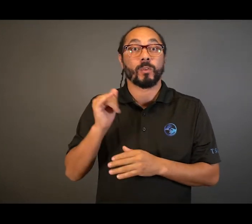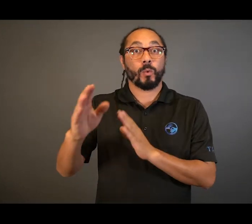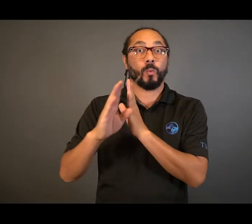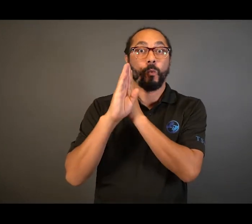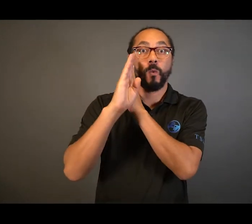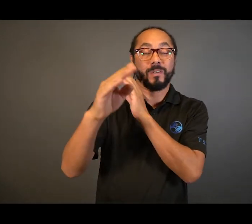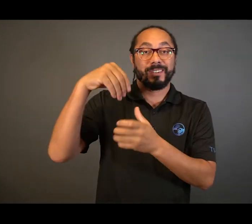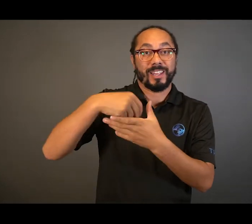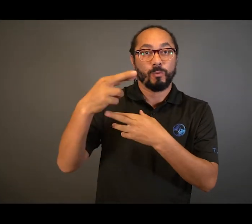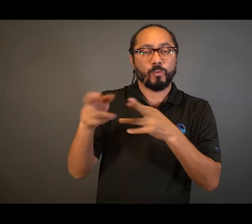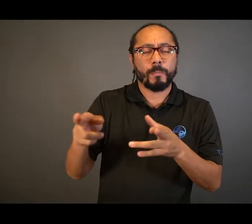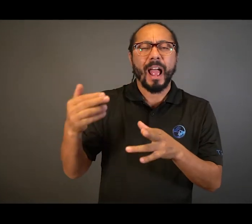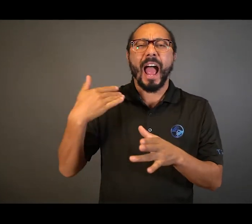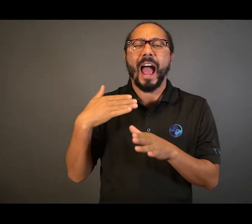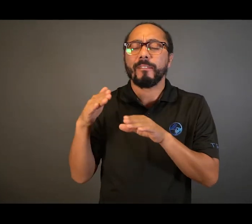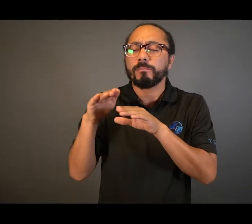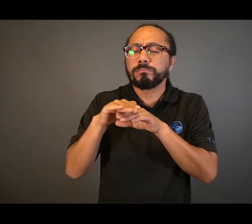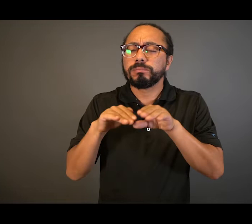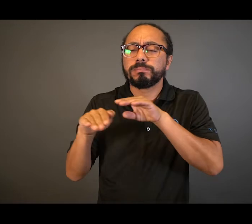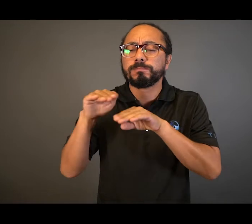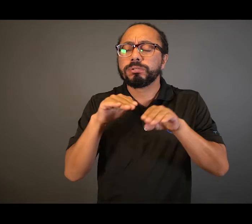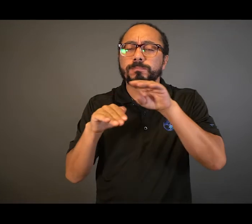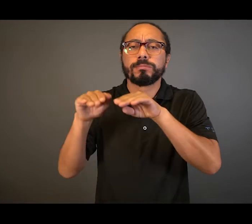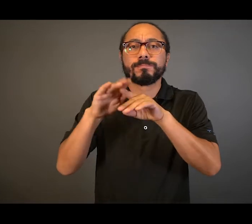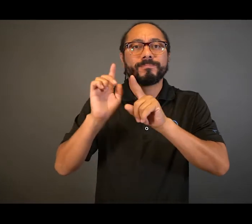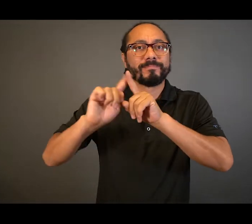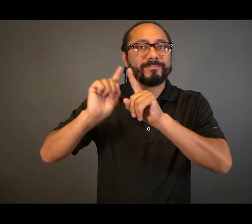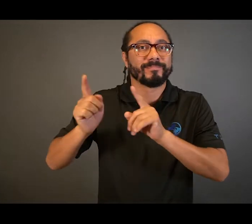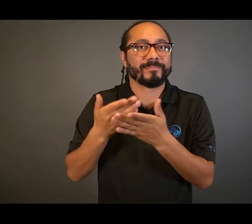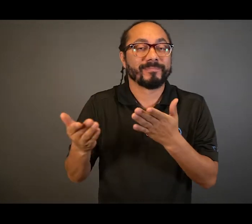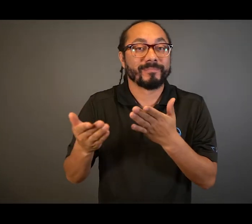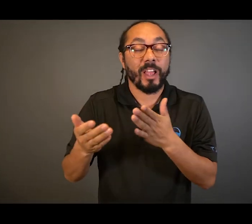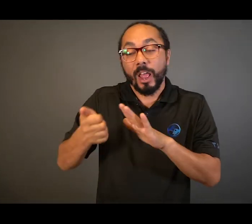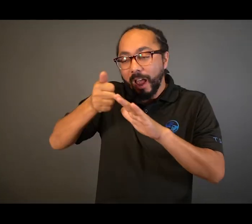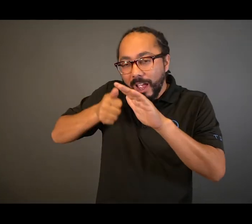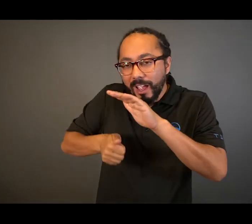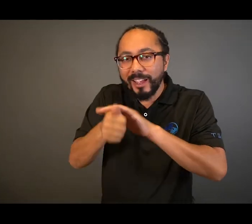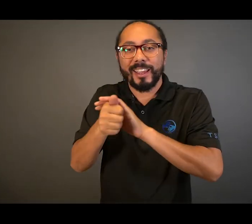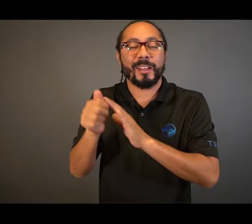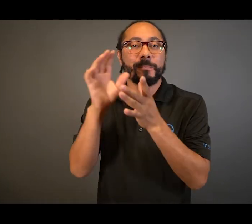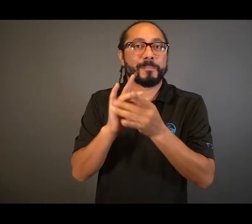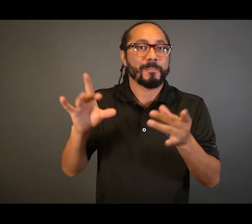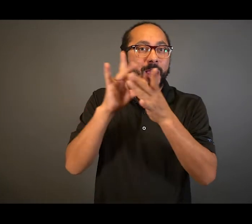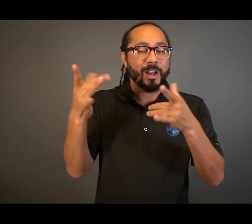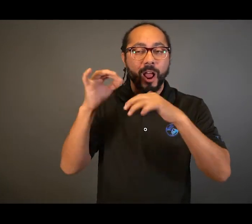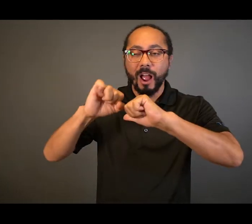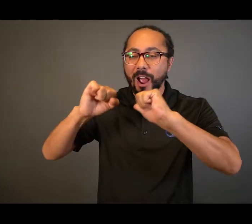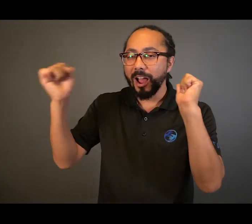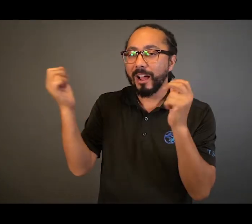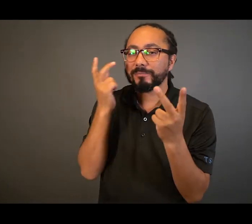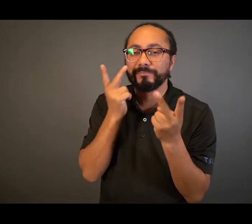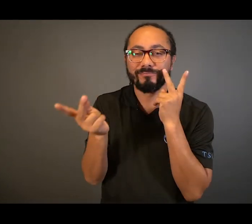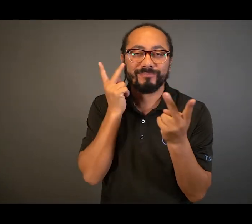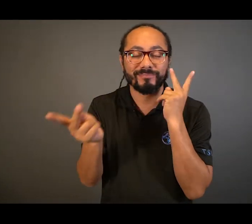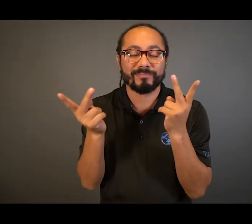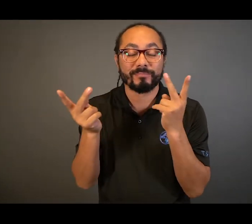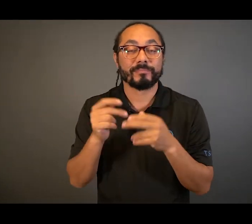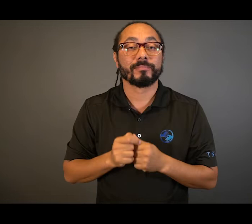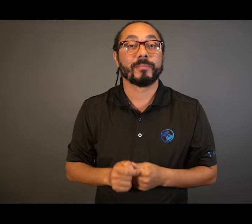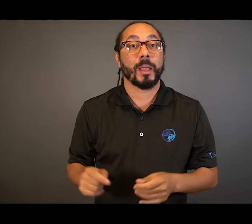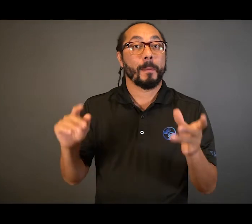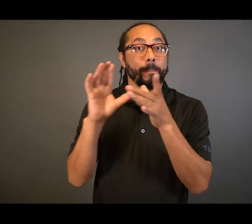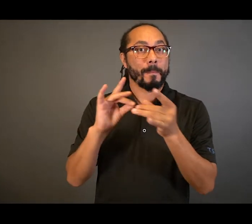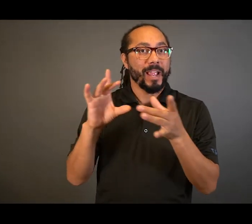the walls in this very room have been layered with different materials under which hidden messages have been